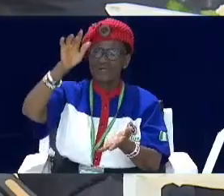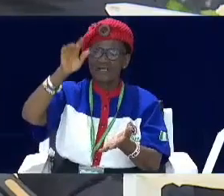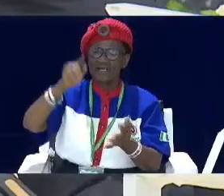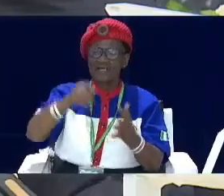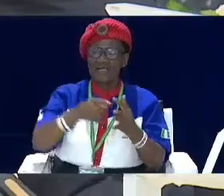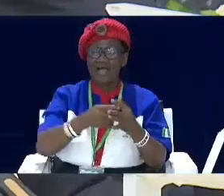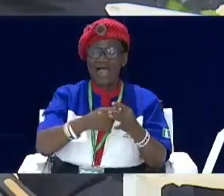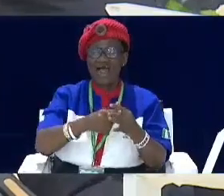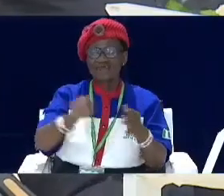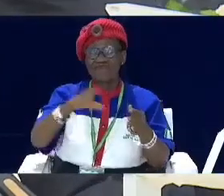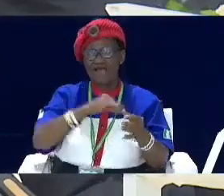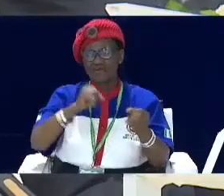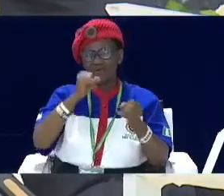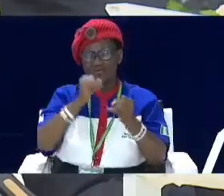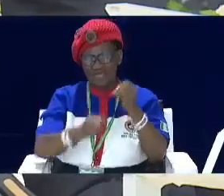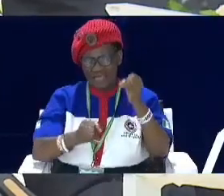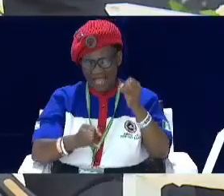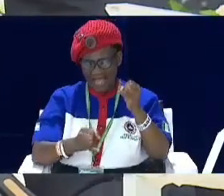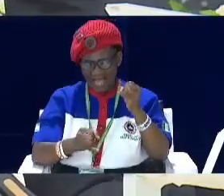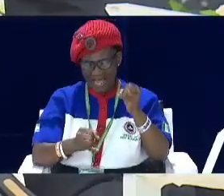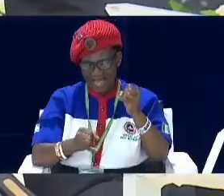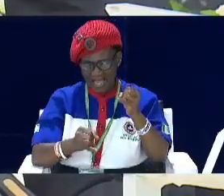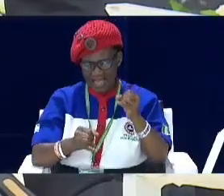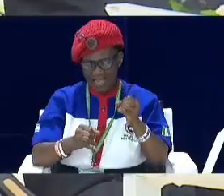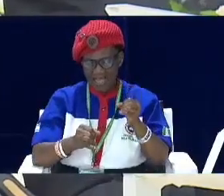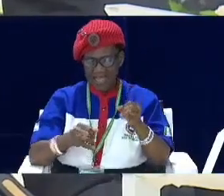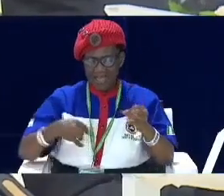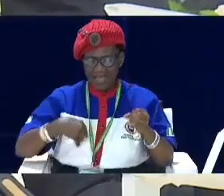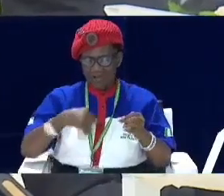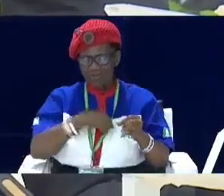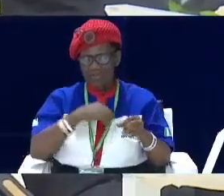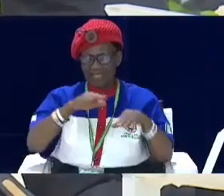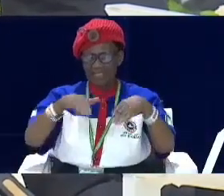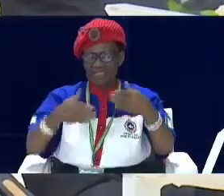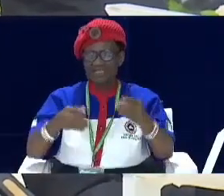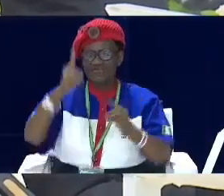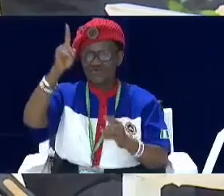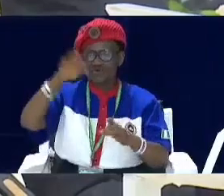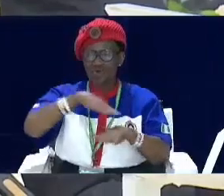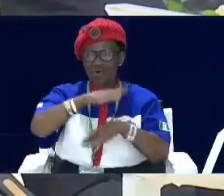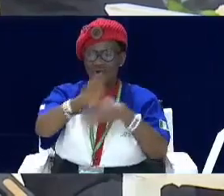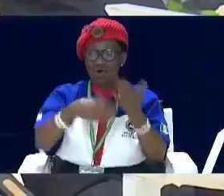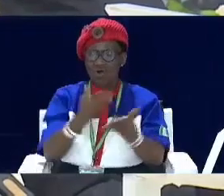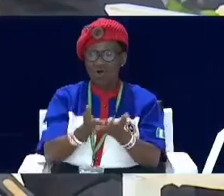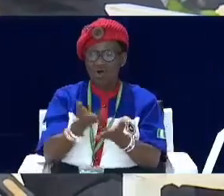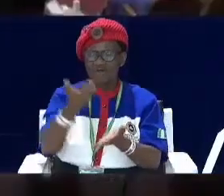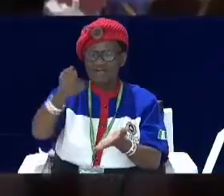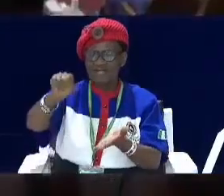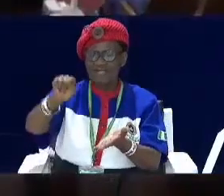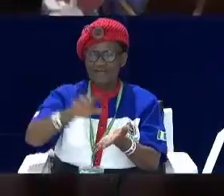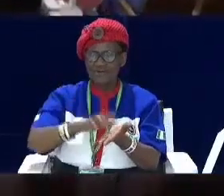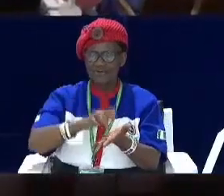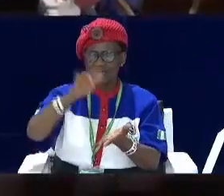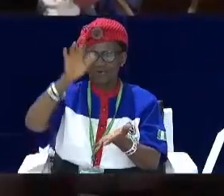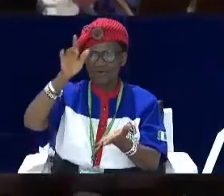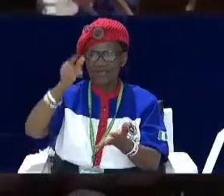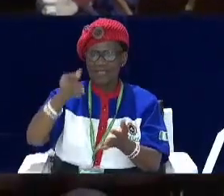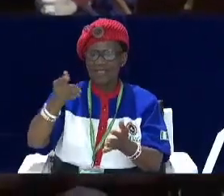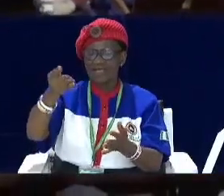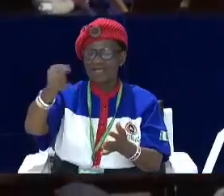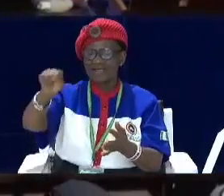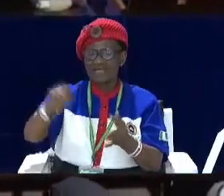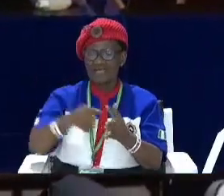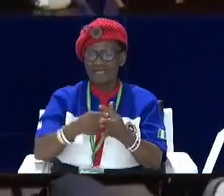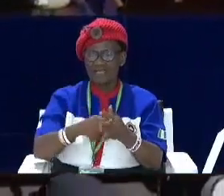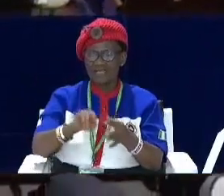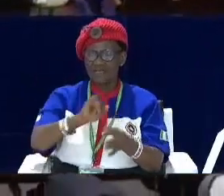and Omega, Alpha ti Omega, we give you all the glory. A fi gbogbo ogo fun o. The beginning and the